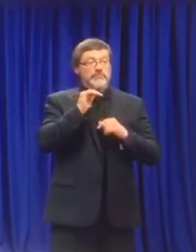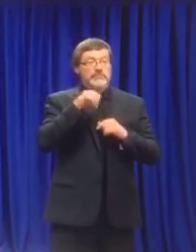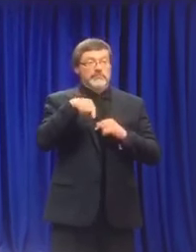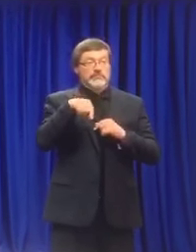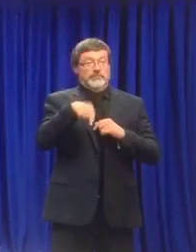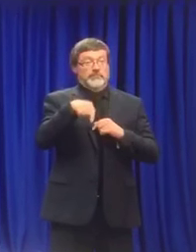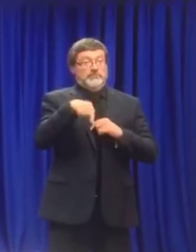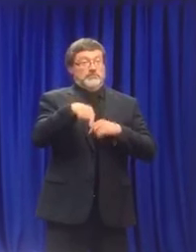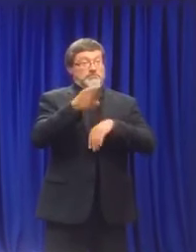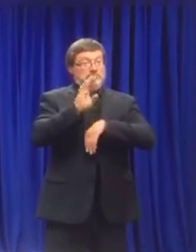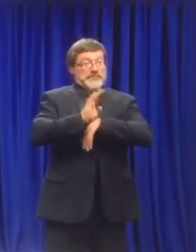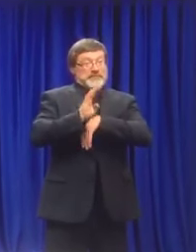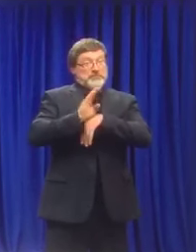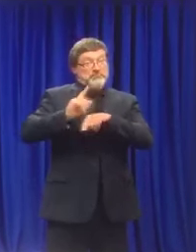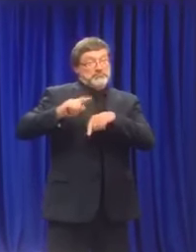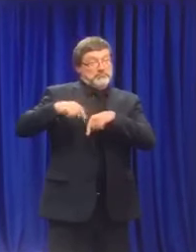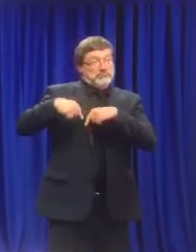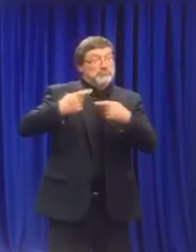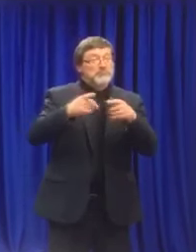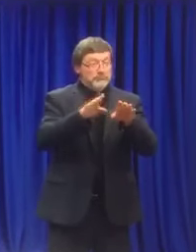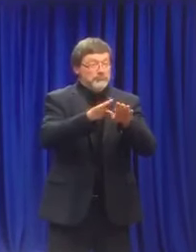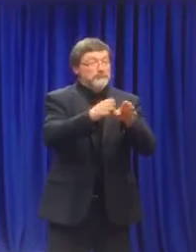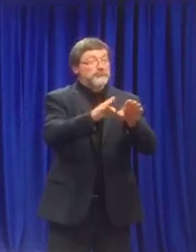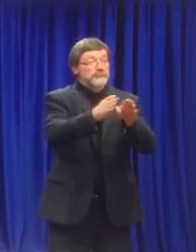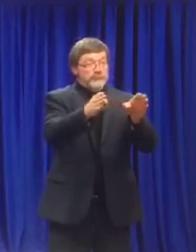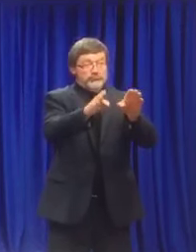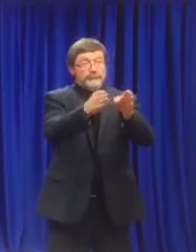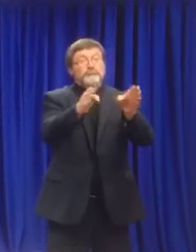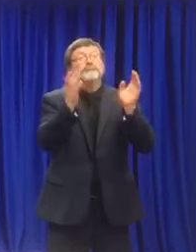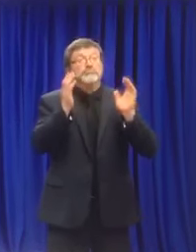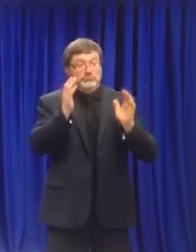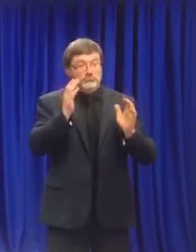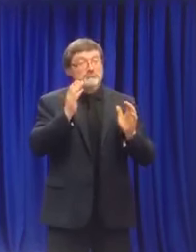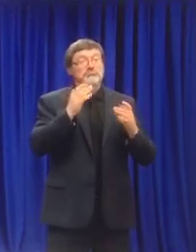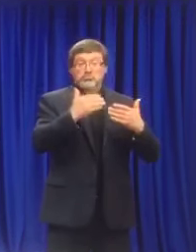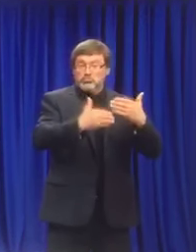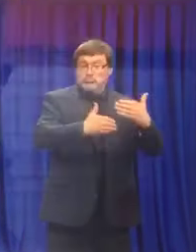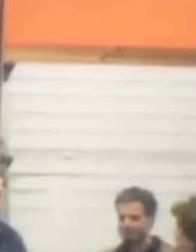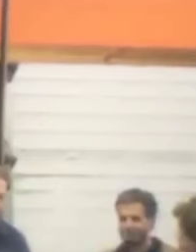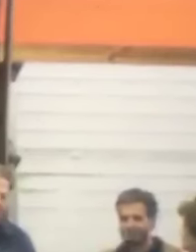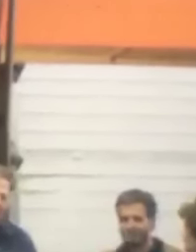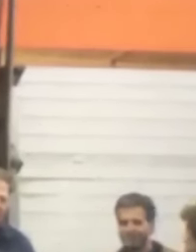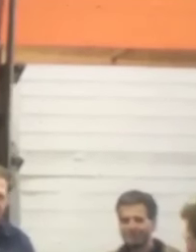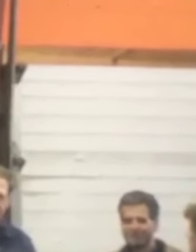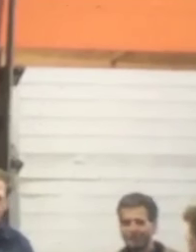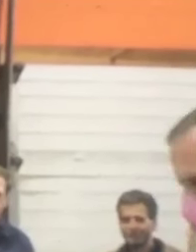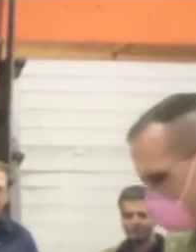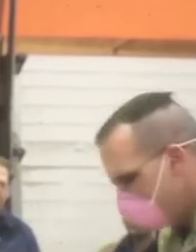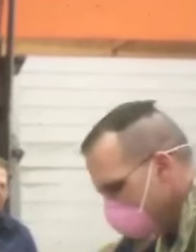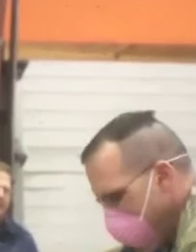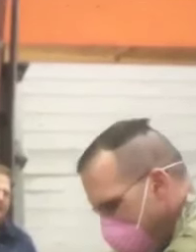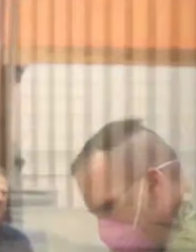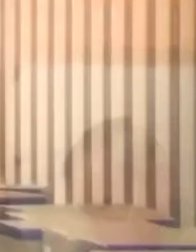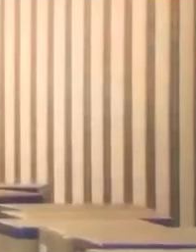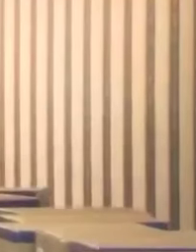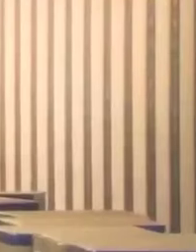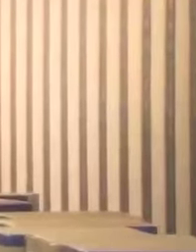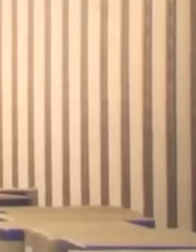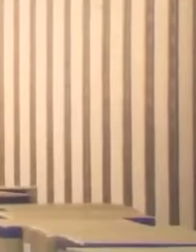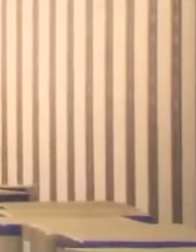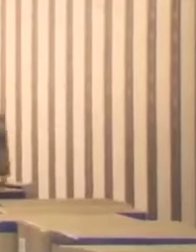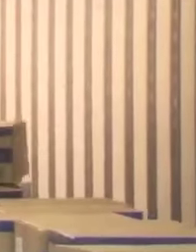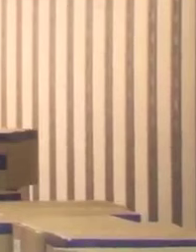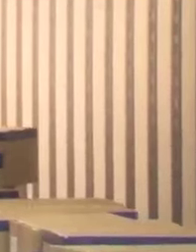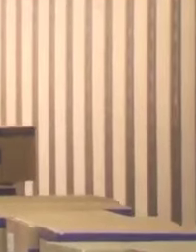continue to flex open voluntarily, the state has made sure that masks will be available to them. Governor Chris Sununu says the state has